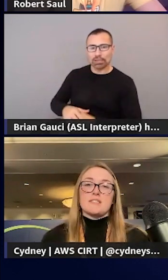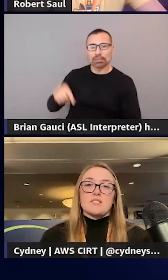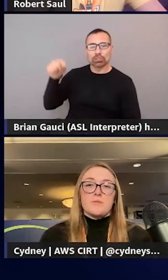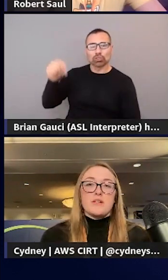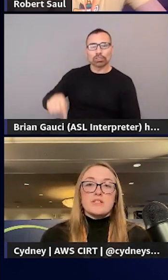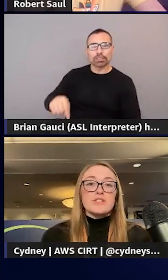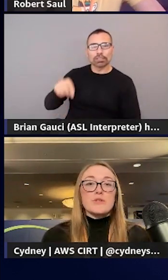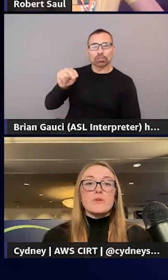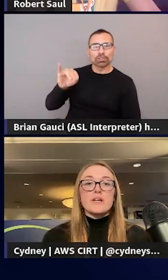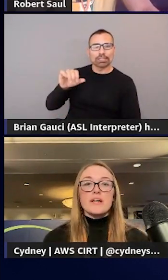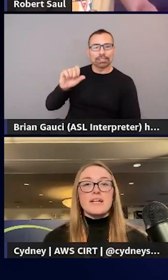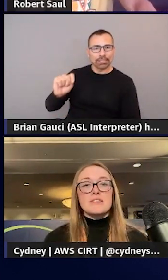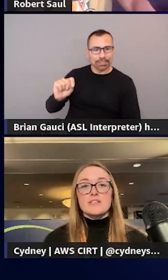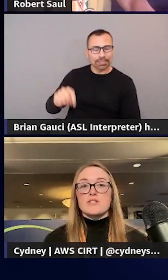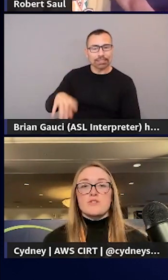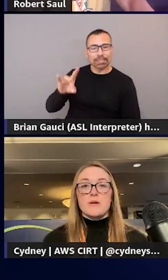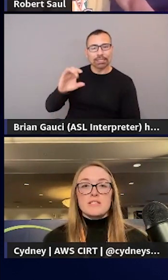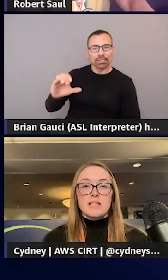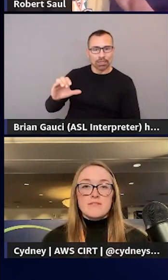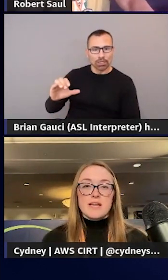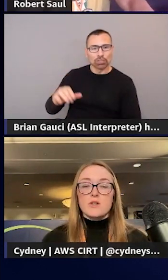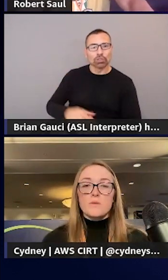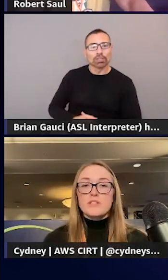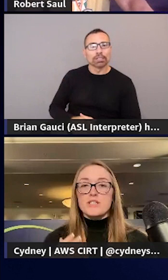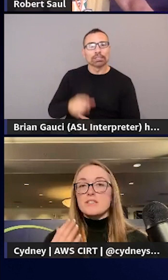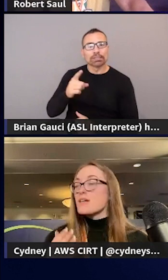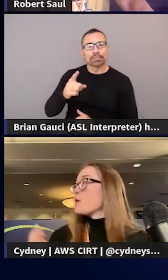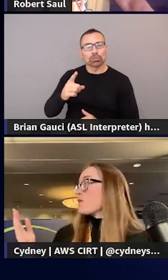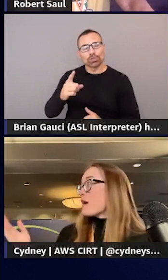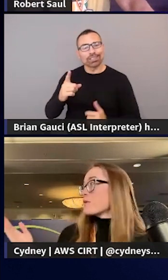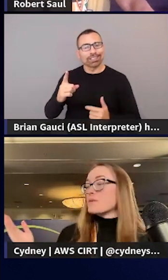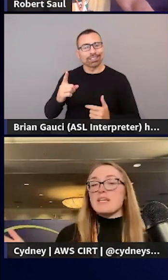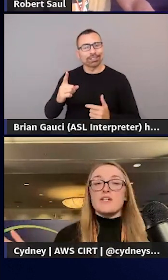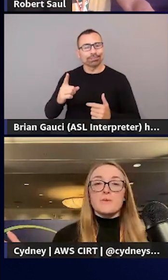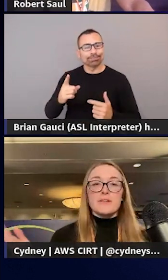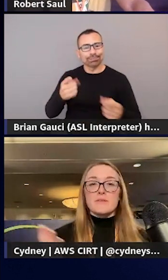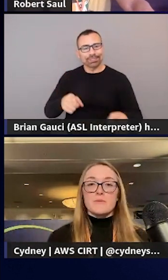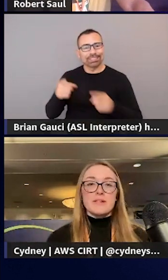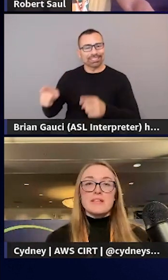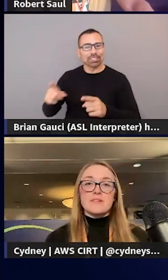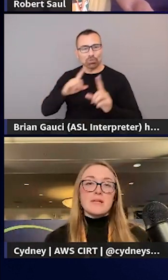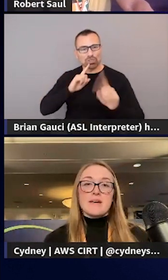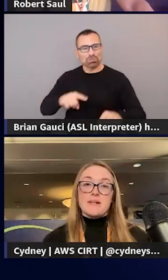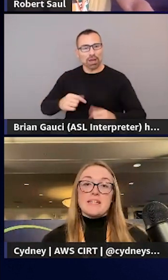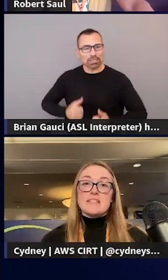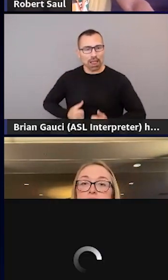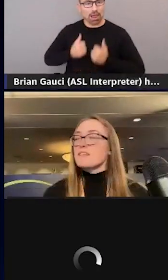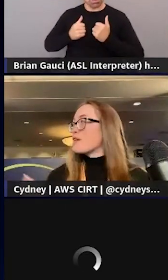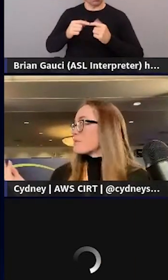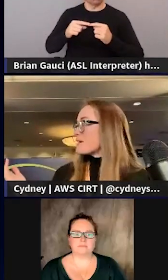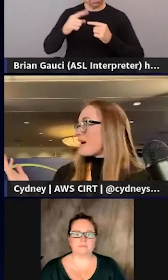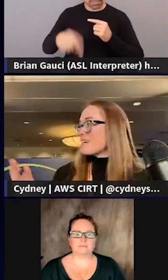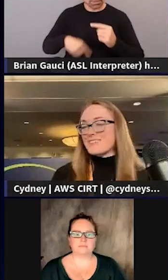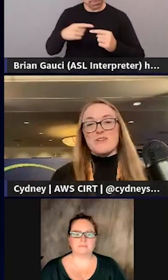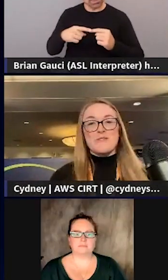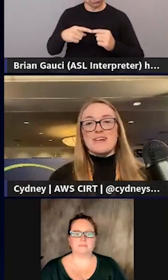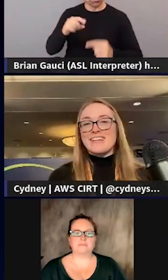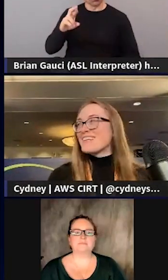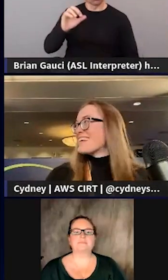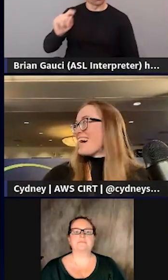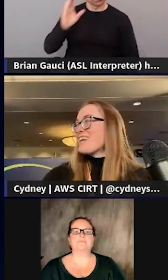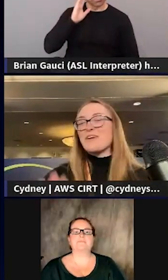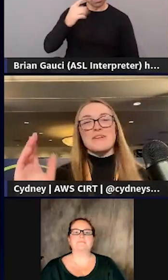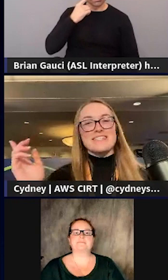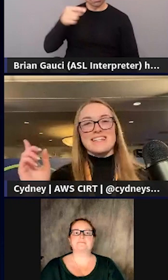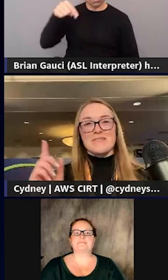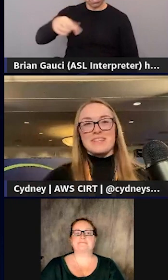TAC 61R2 incident response lifecycle, which is what Robert will tell you. We live and die by this. Robert, go for it.